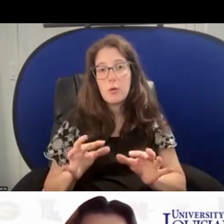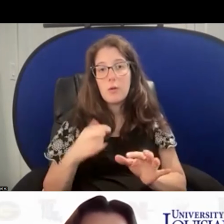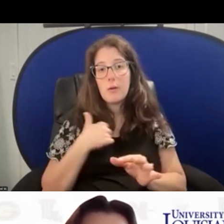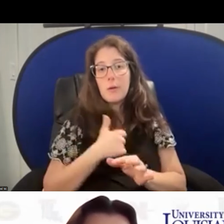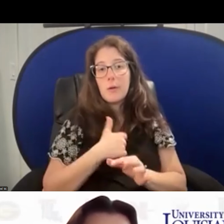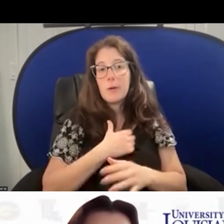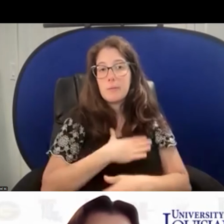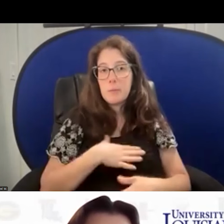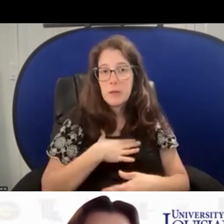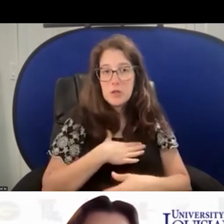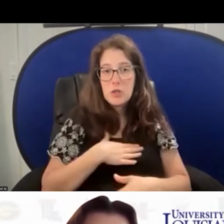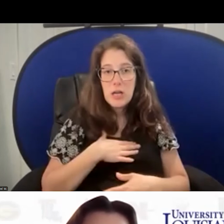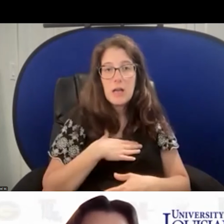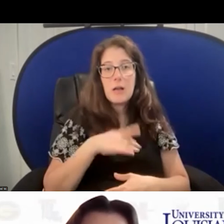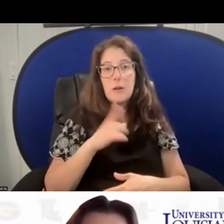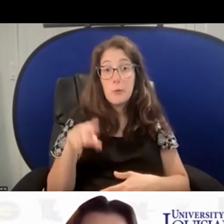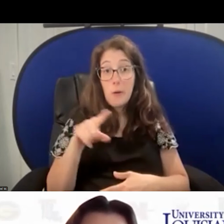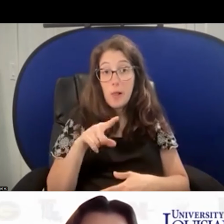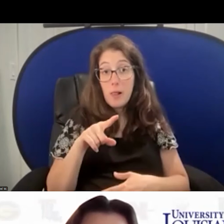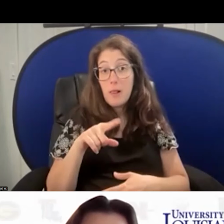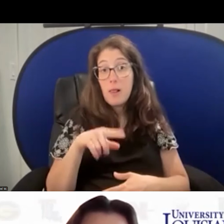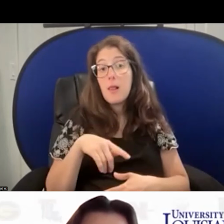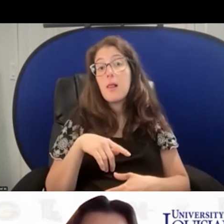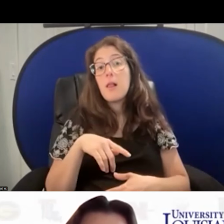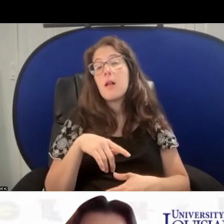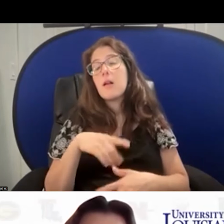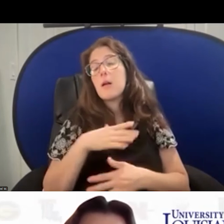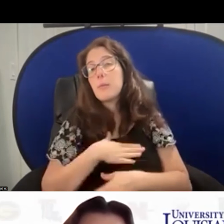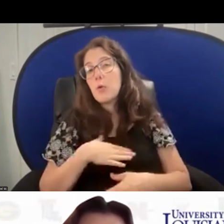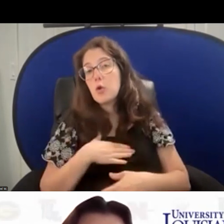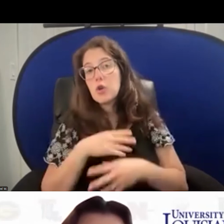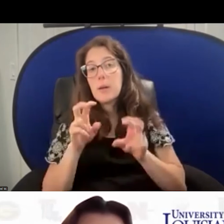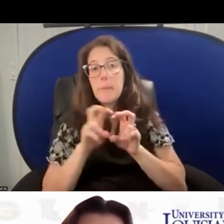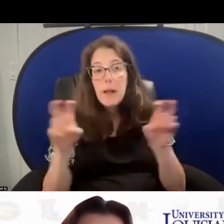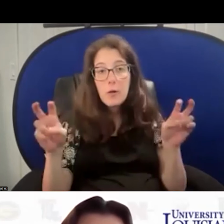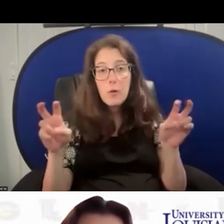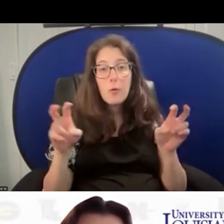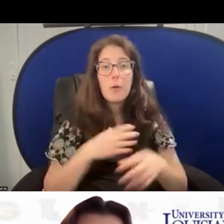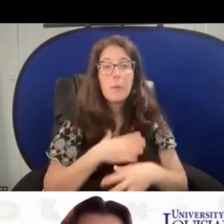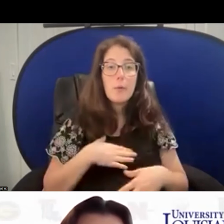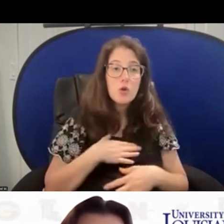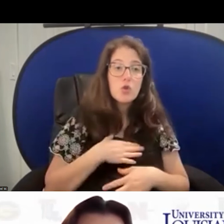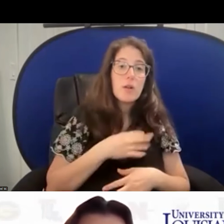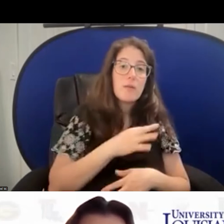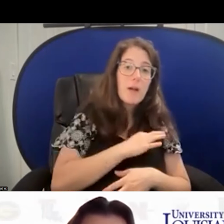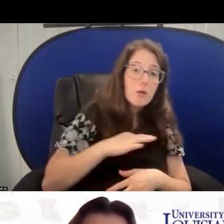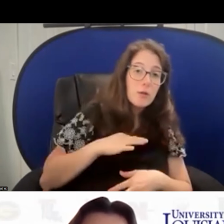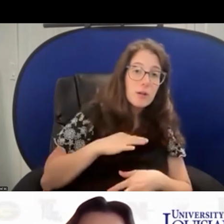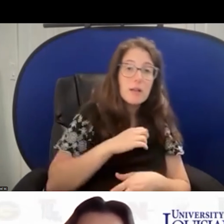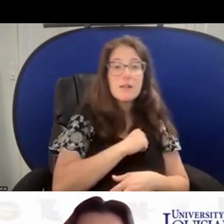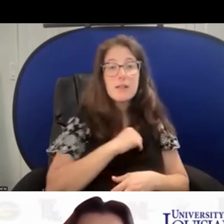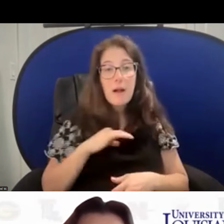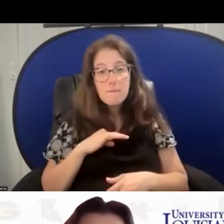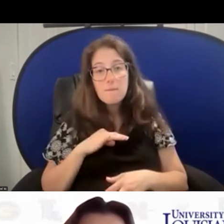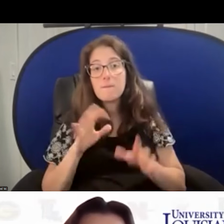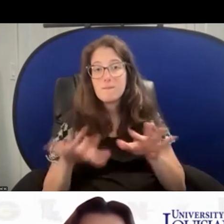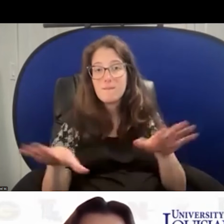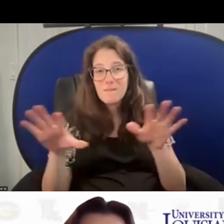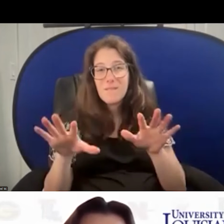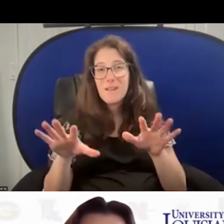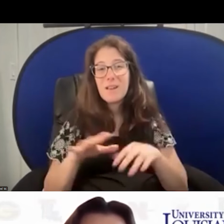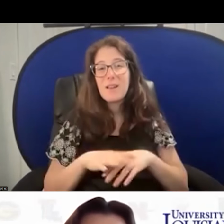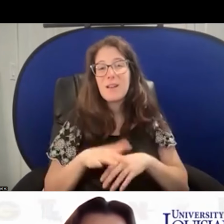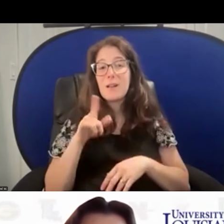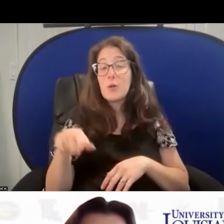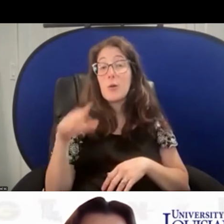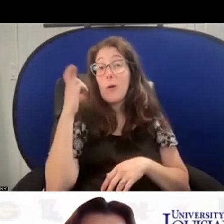much appreciate y'all. We appreciate our panelists. And of course, we appreciate you, faculty and staff across system. You are going to be the